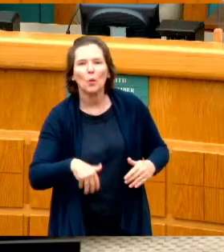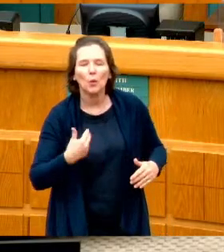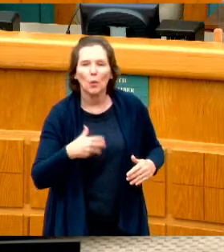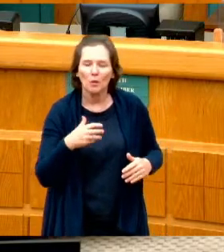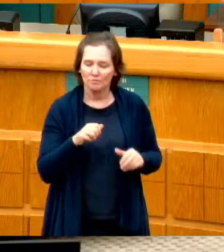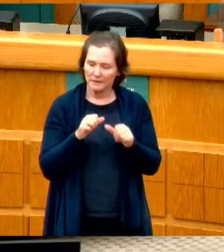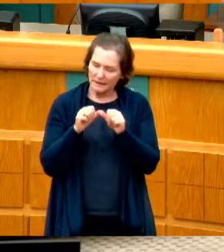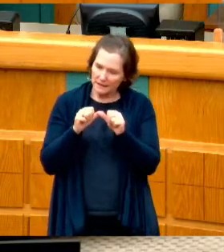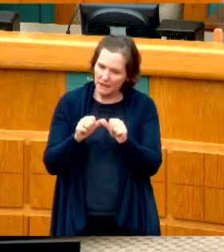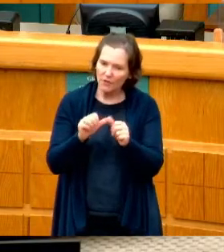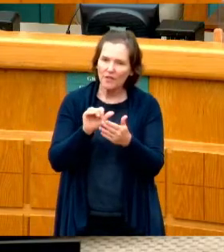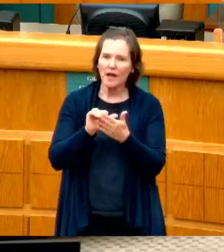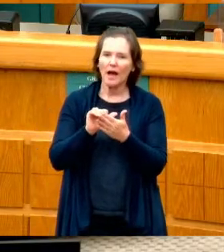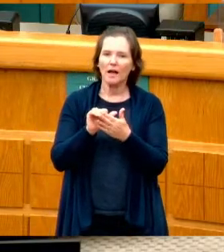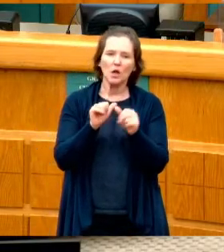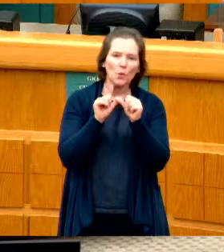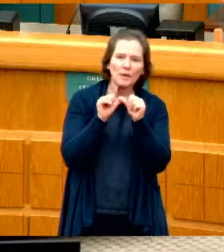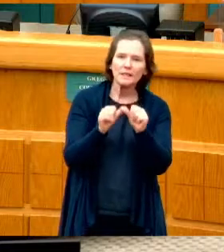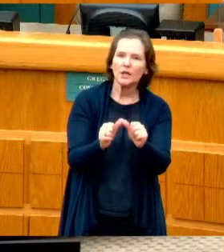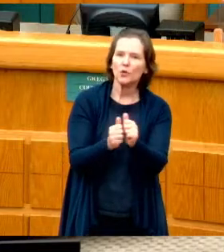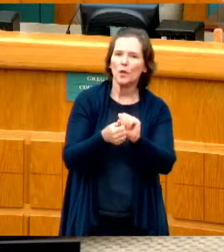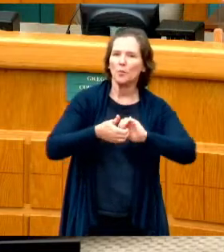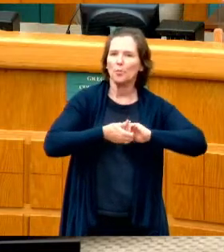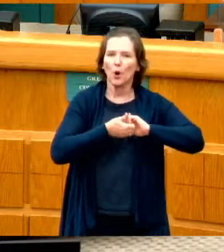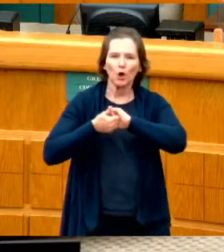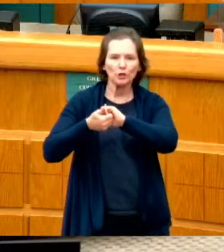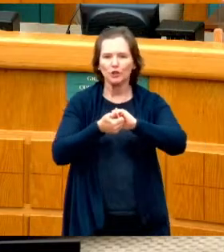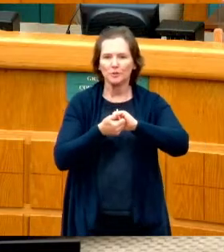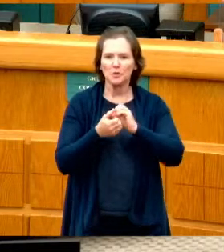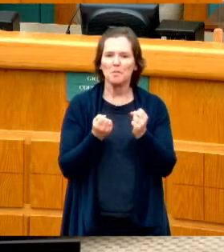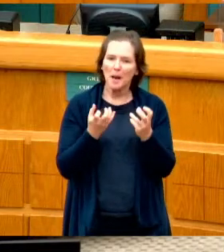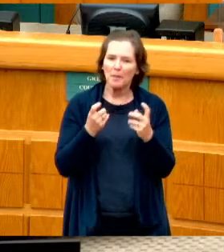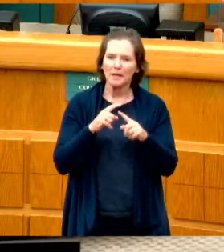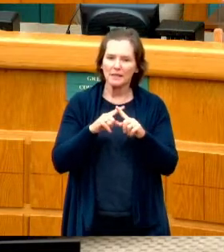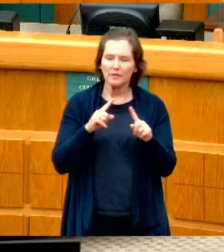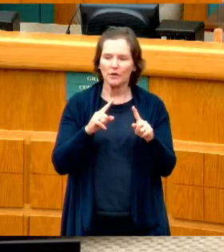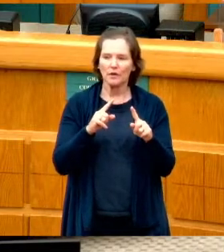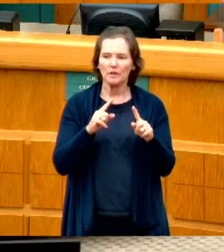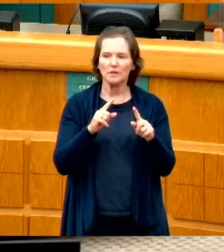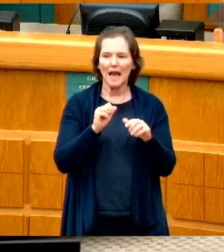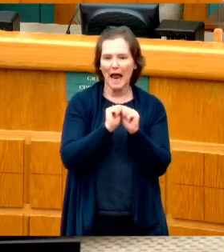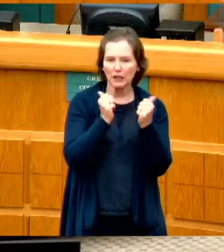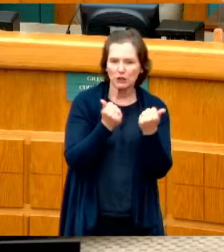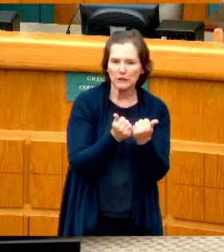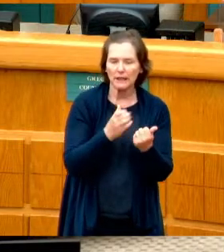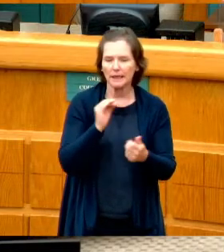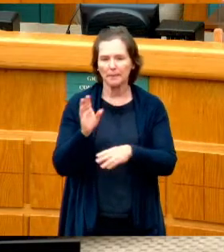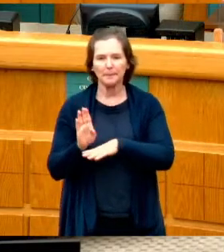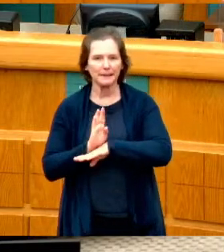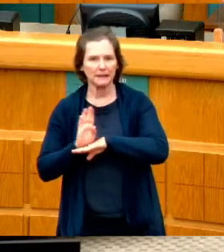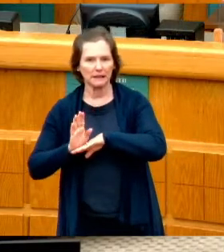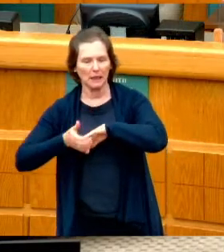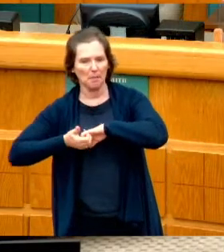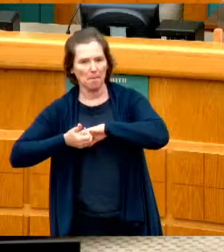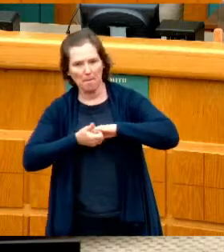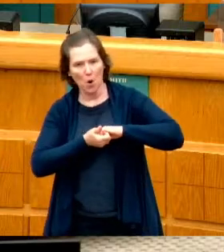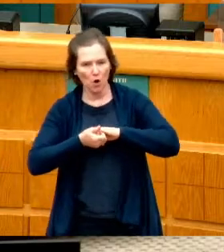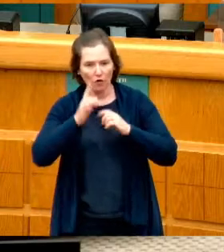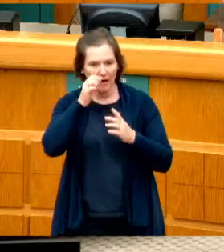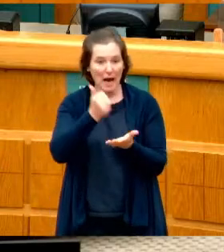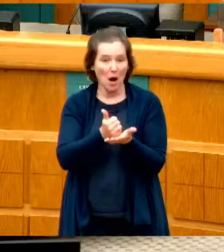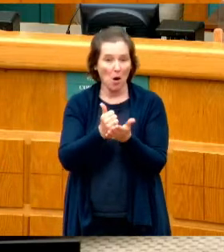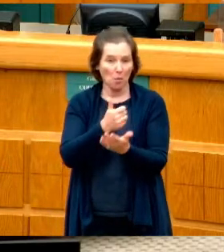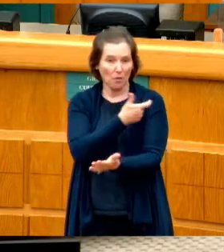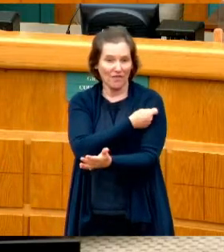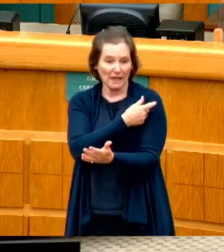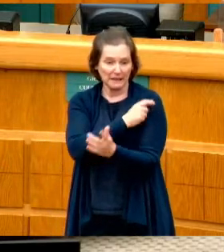to work in partnership with many entities, and we hope that, you know, what's ahead of